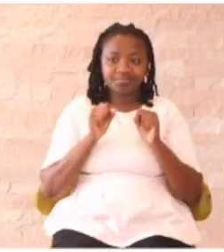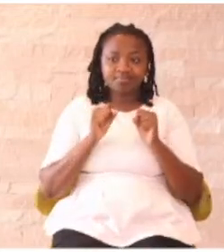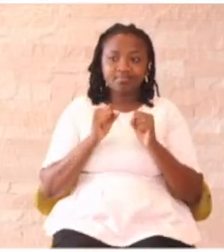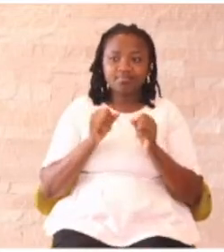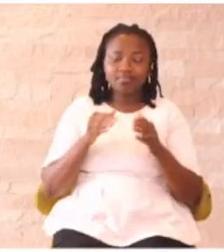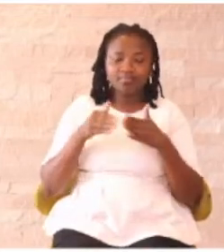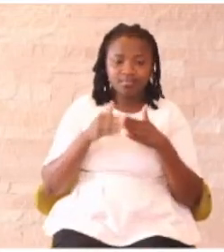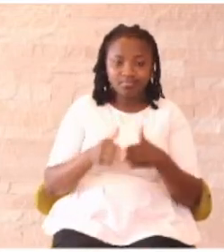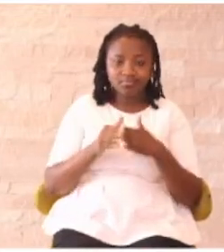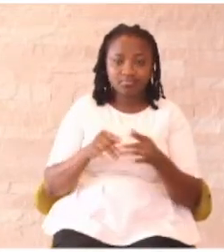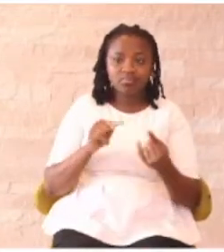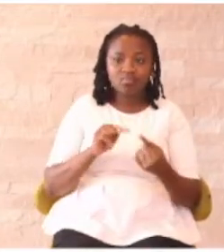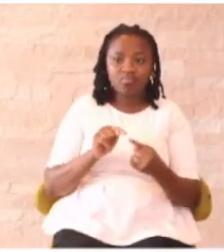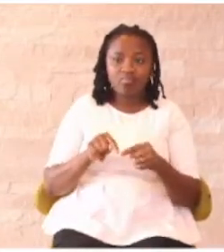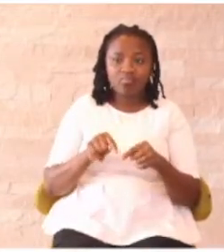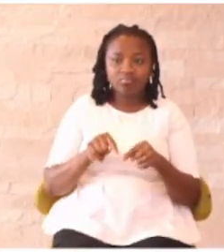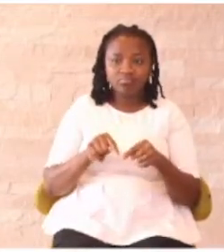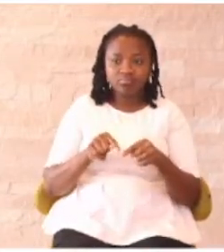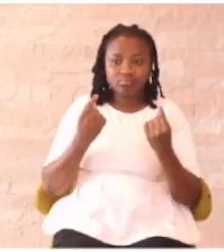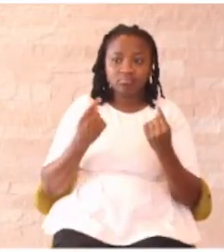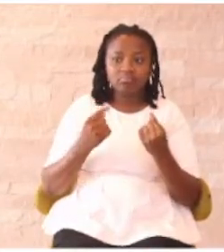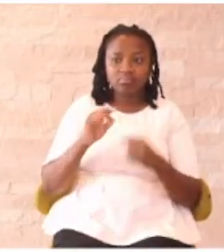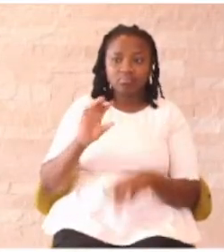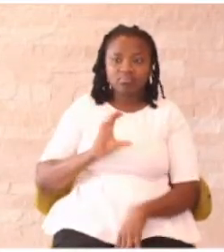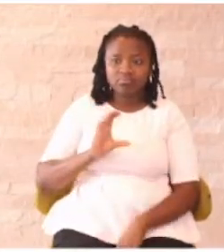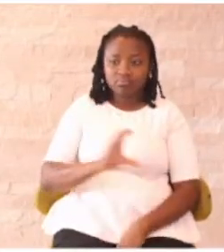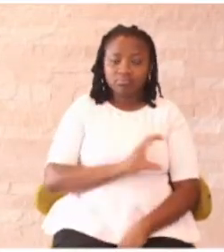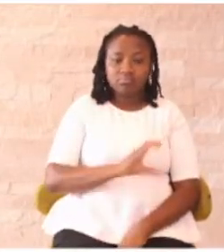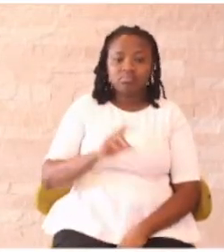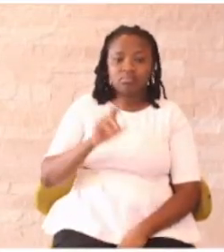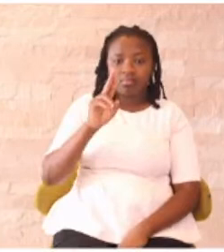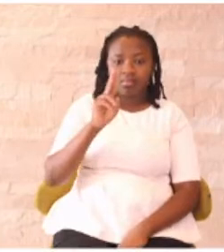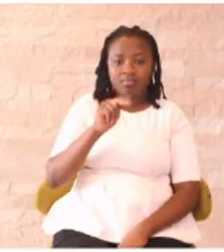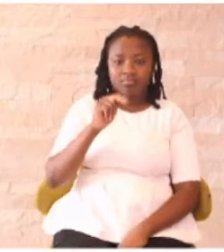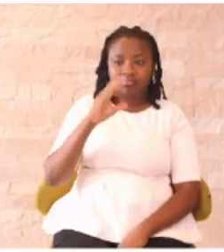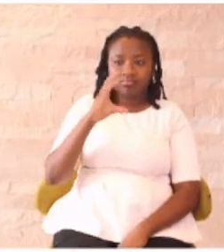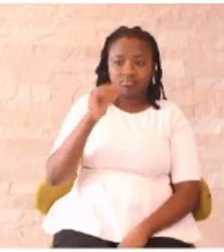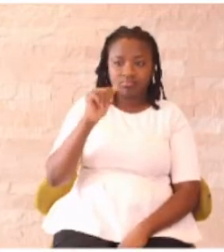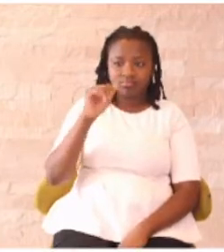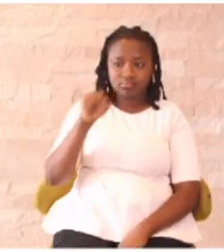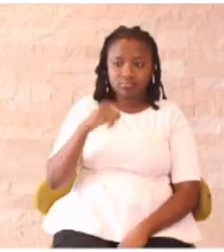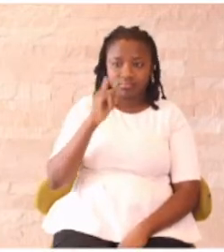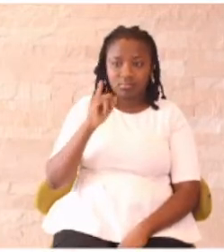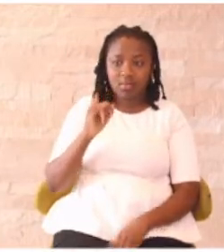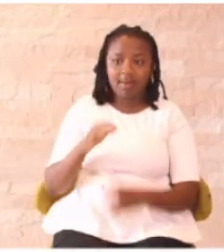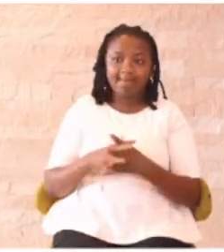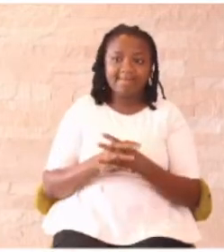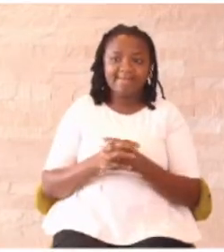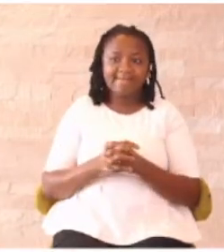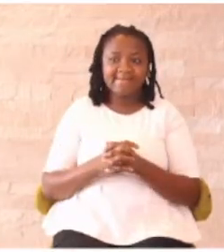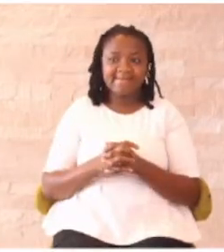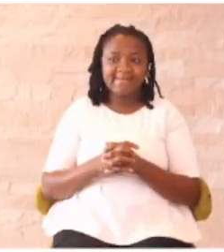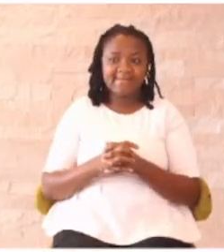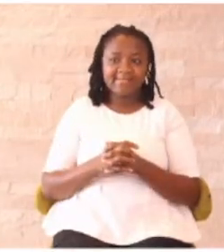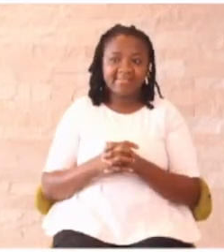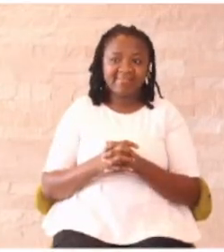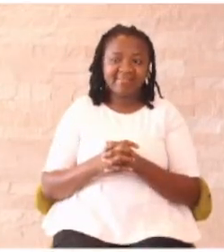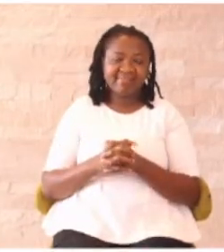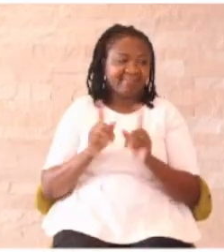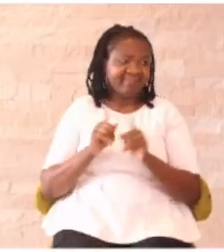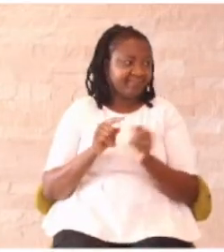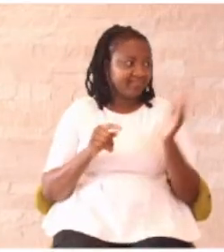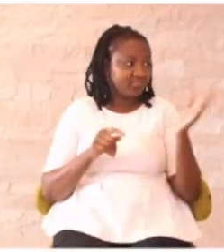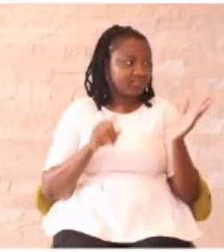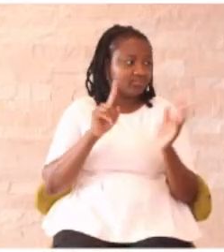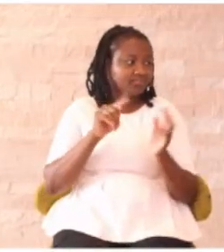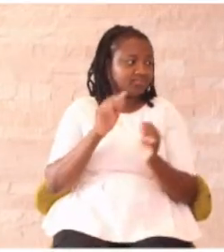Offences Committee at the NCAJ, that is the National Council for Administration of Justice, which Terry is a